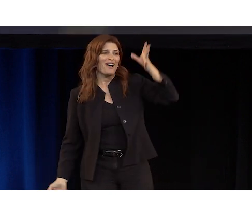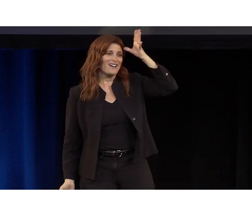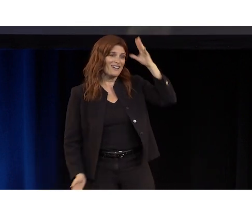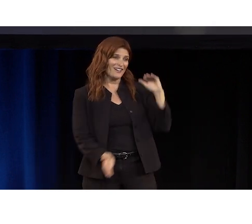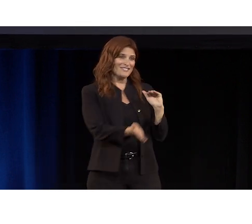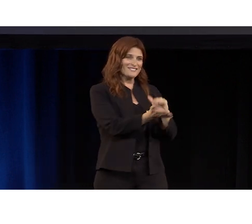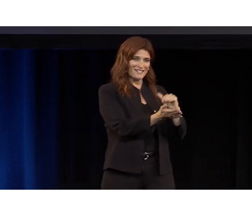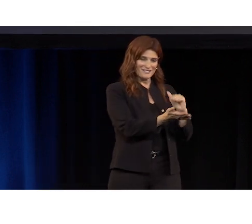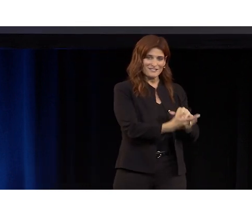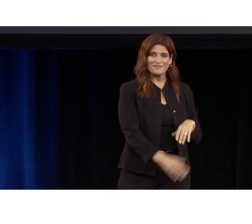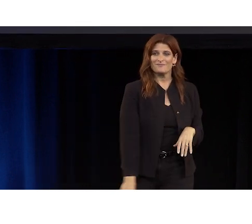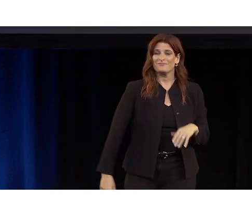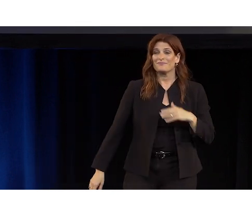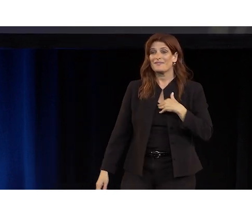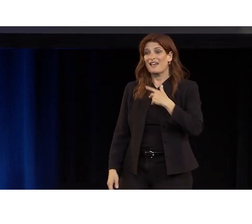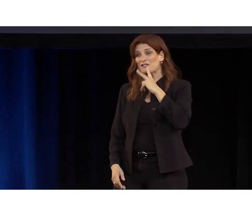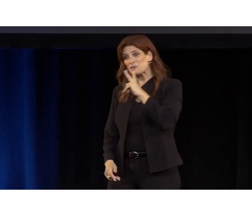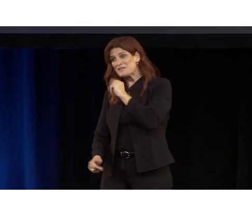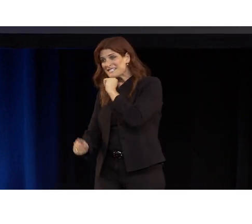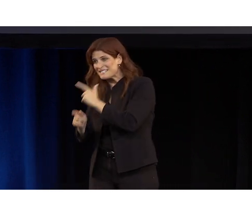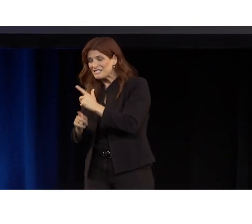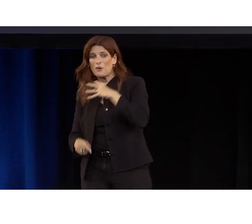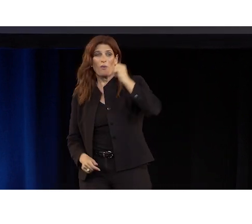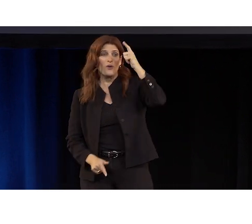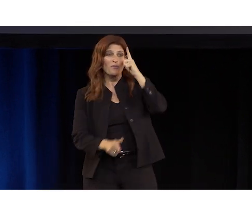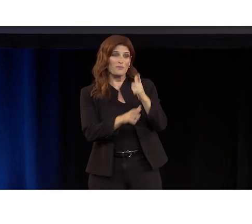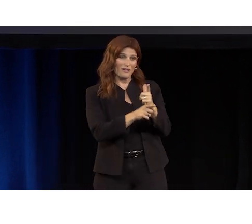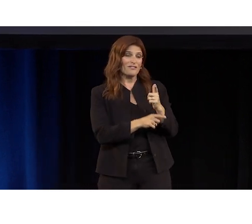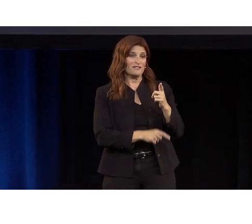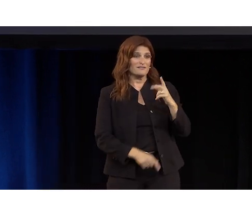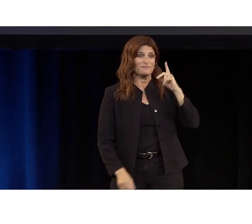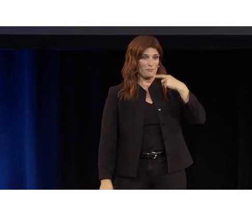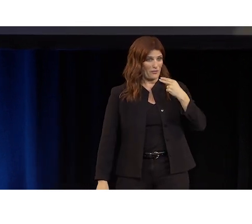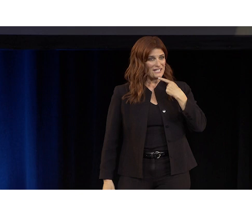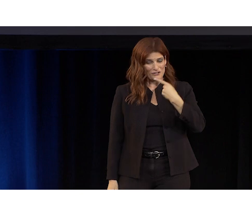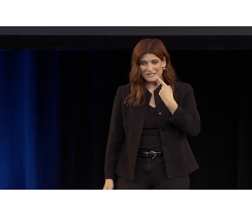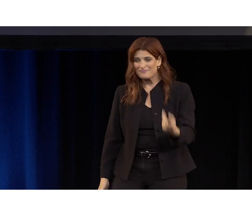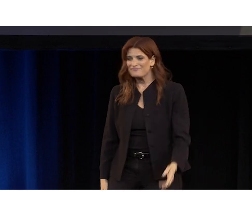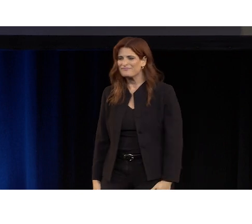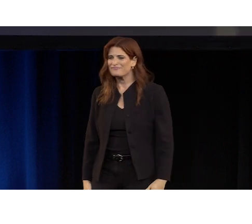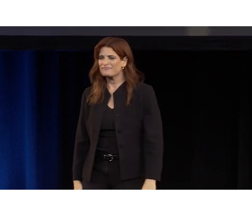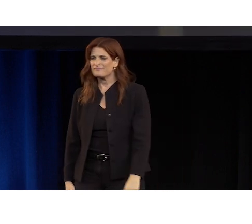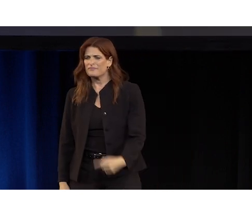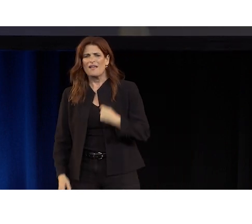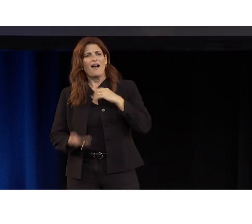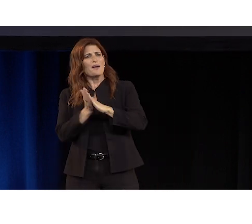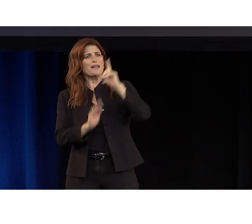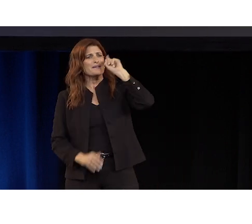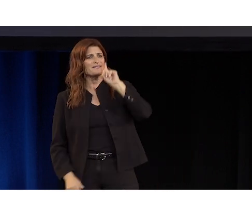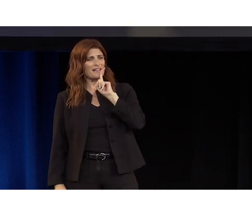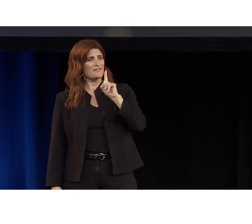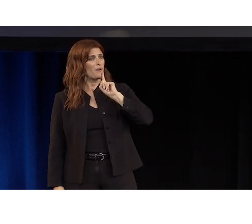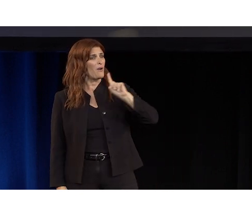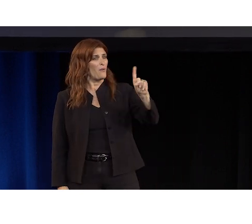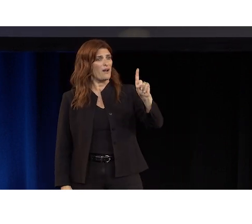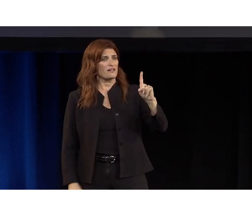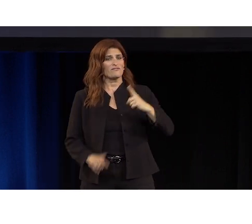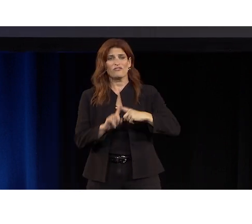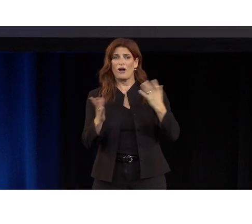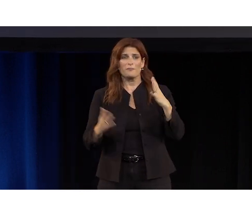was born into a hearing family, my mother a nurse, my father a physician. I have a twin sister and an older brother, both